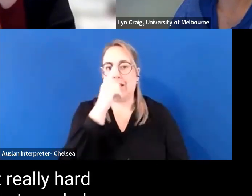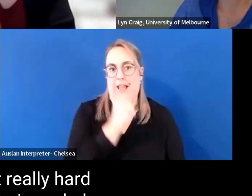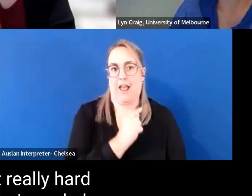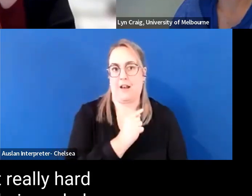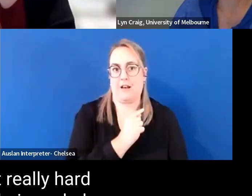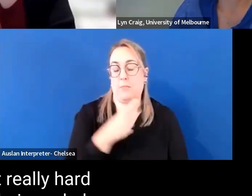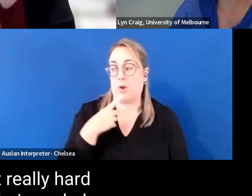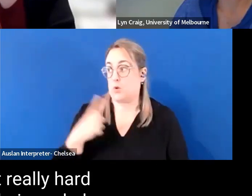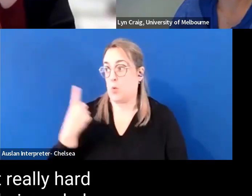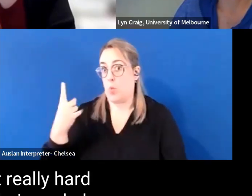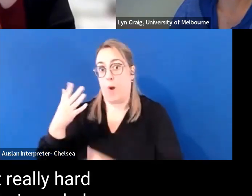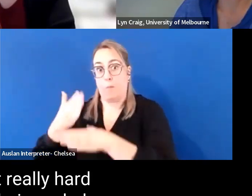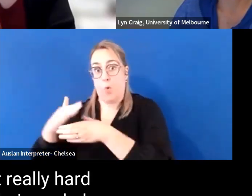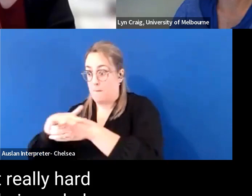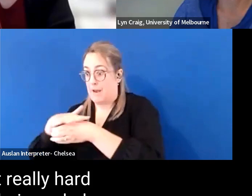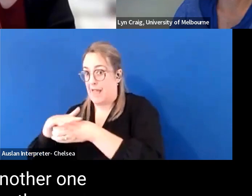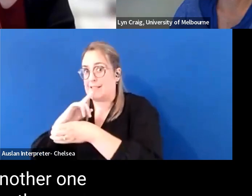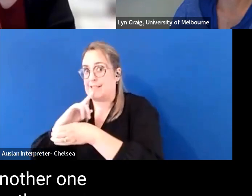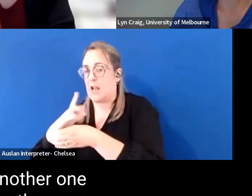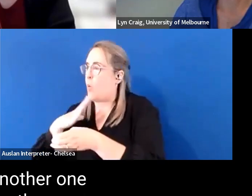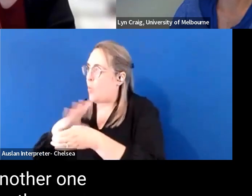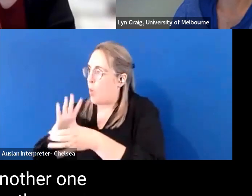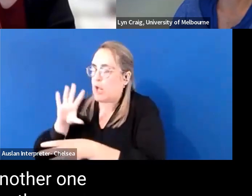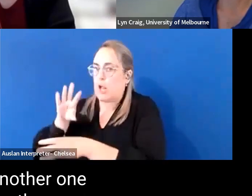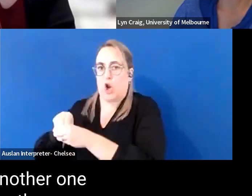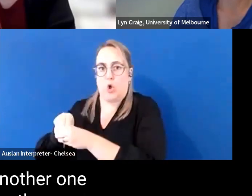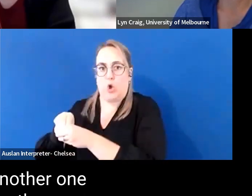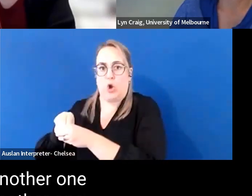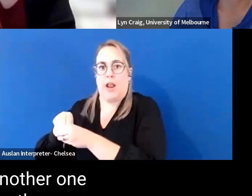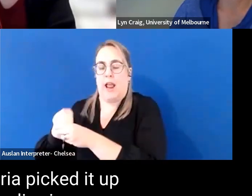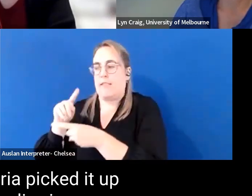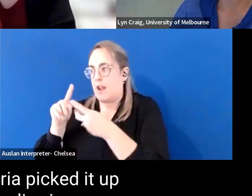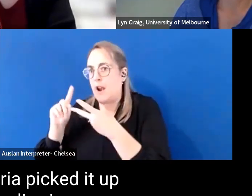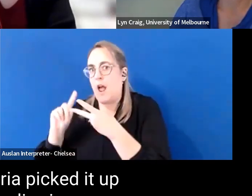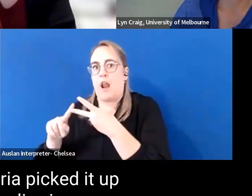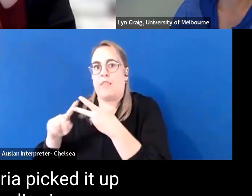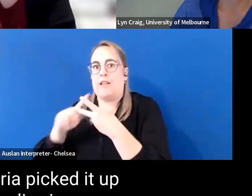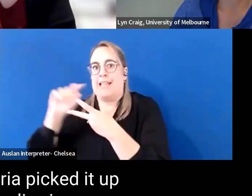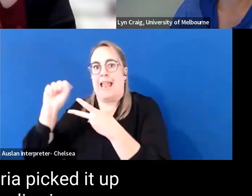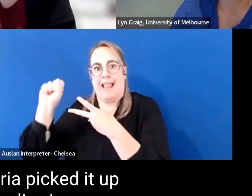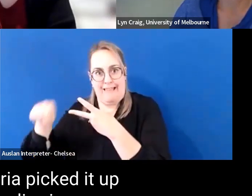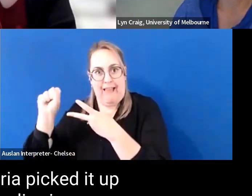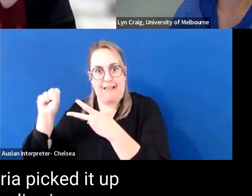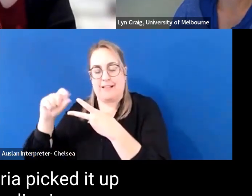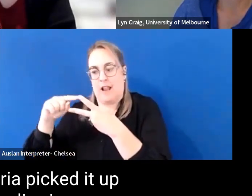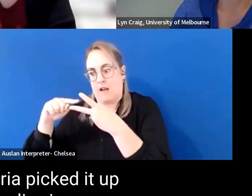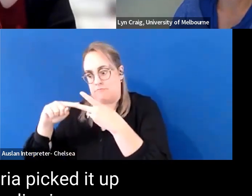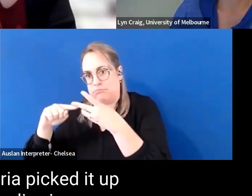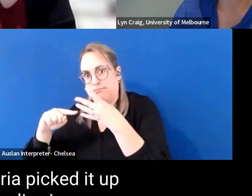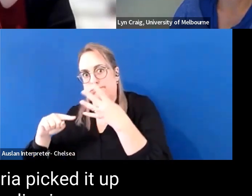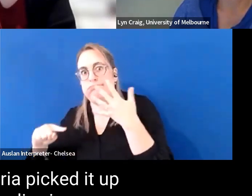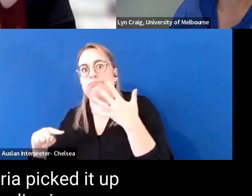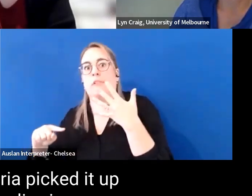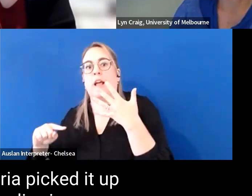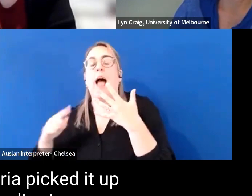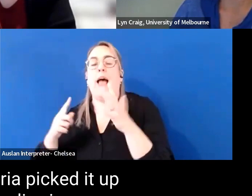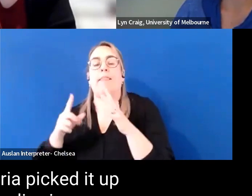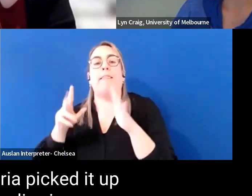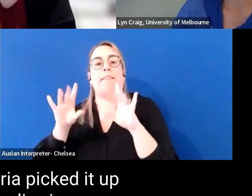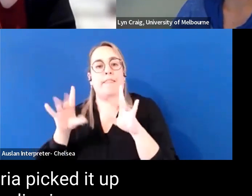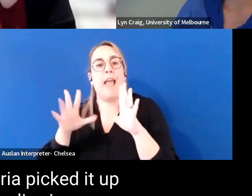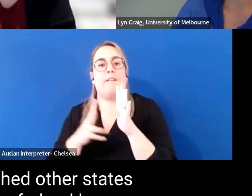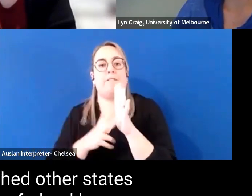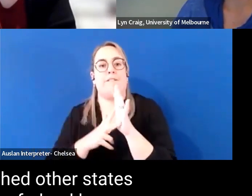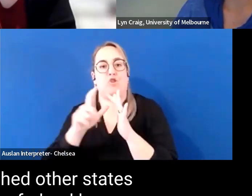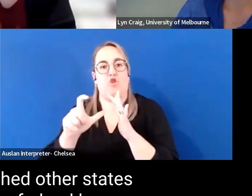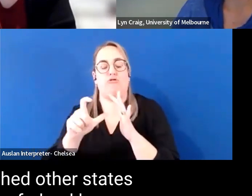fought really hard to get that in their workplace, and then another one, and then another one, and then Victoria picked it up as a public